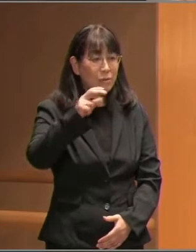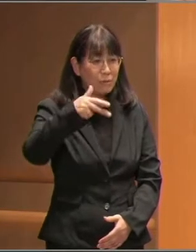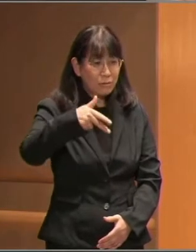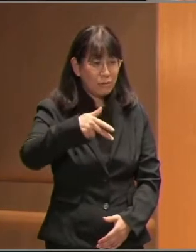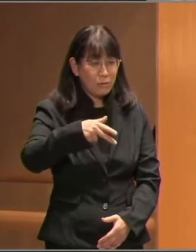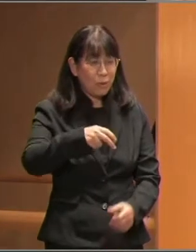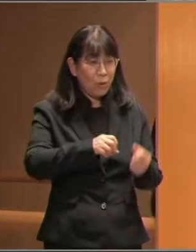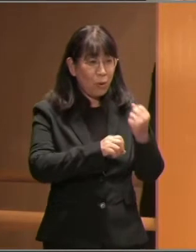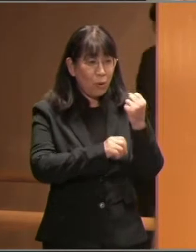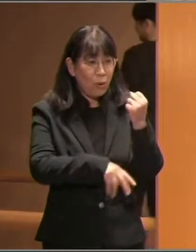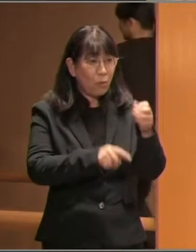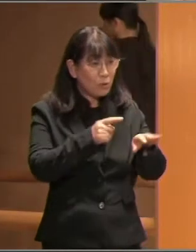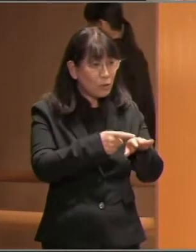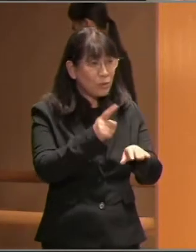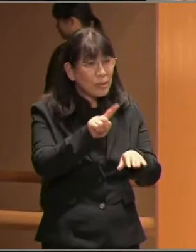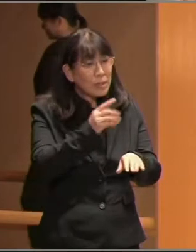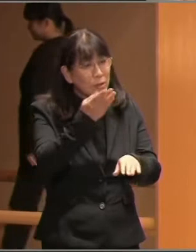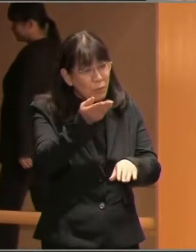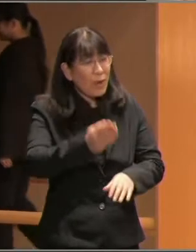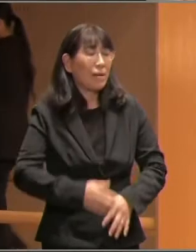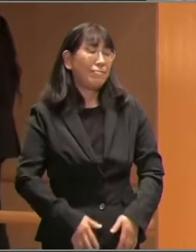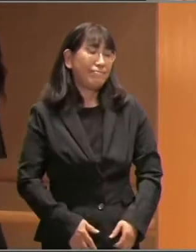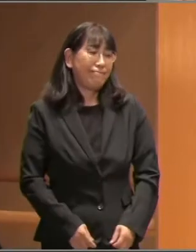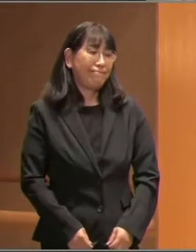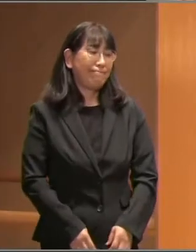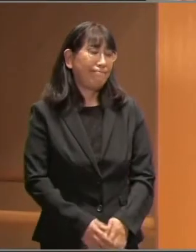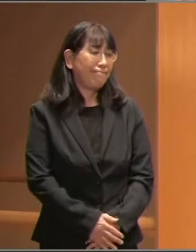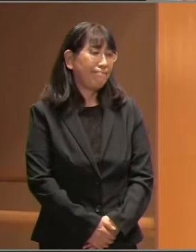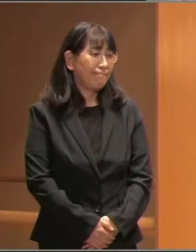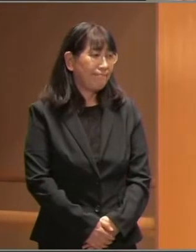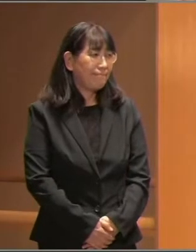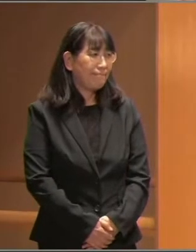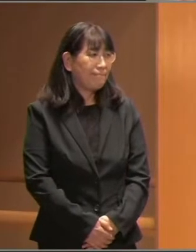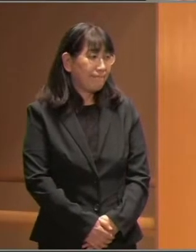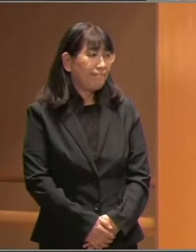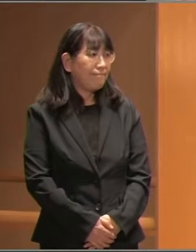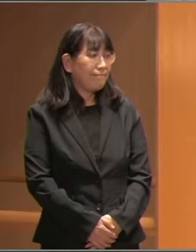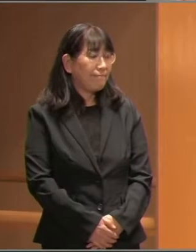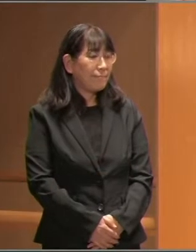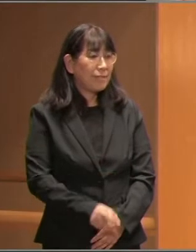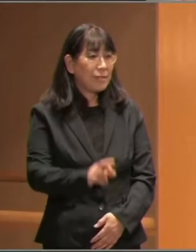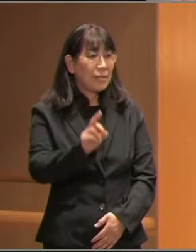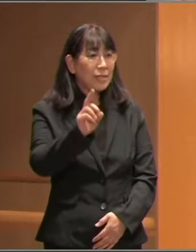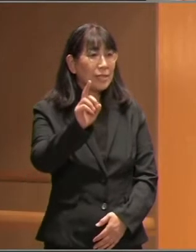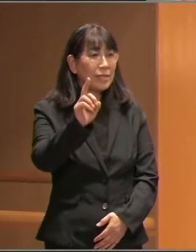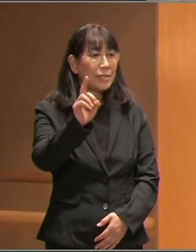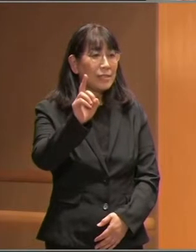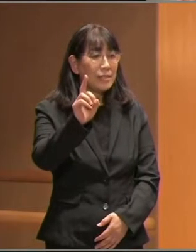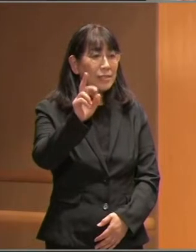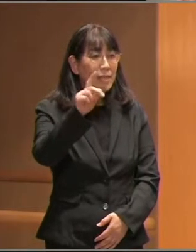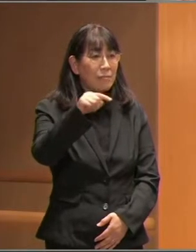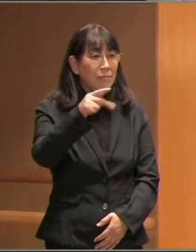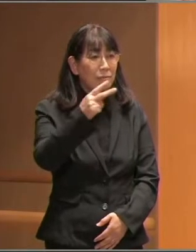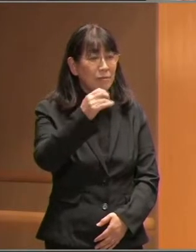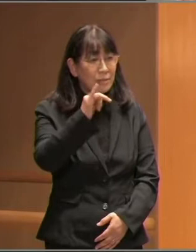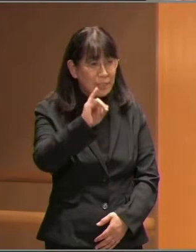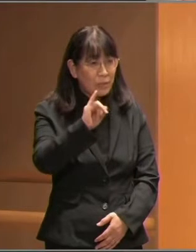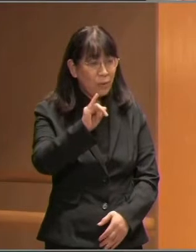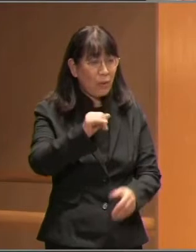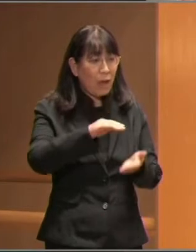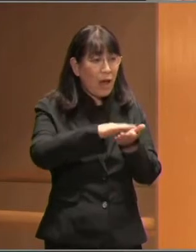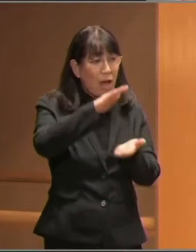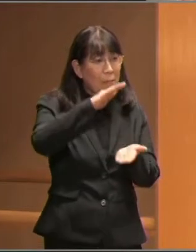Then what is the quality of cellulose nanofiber or properties? Well,